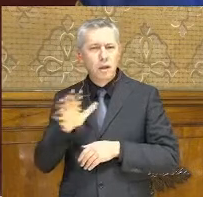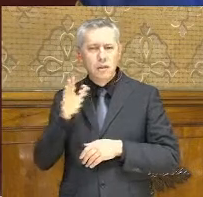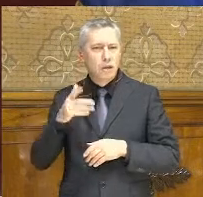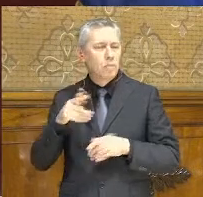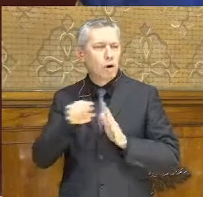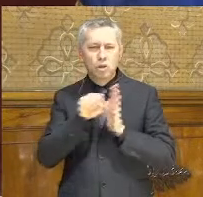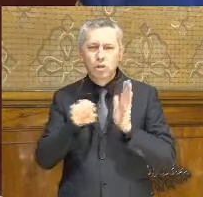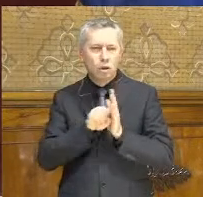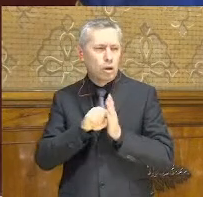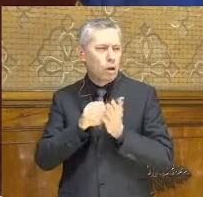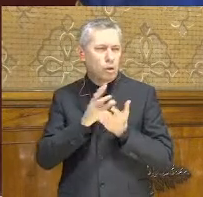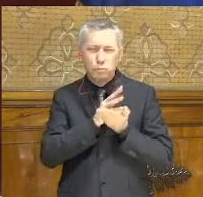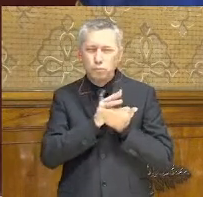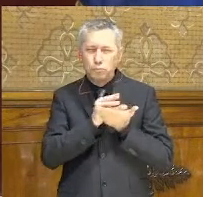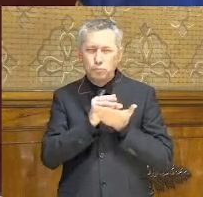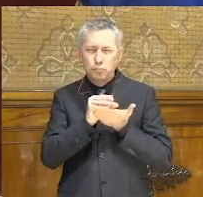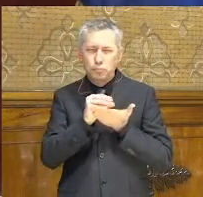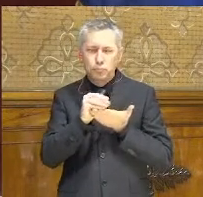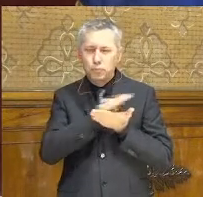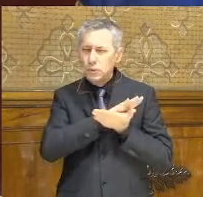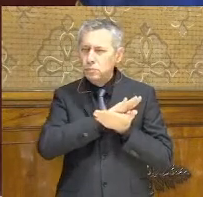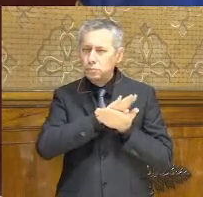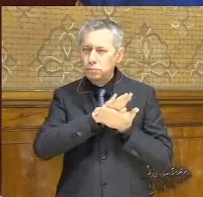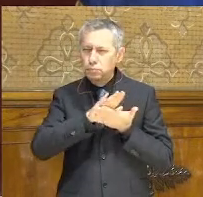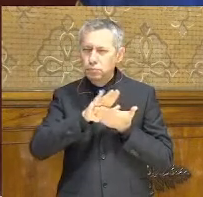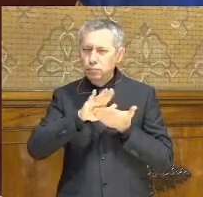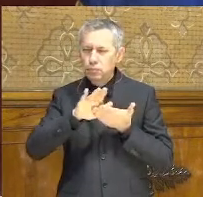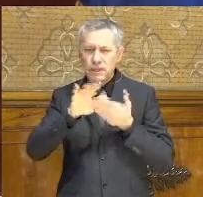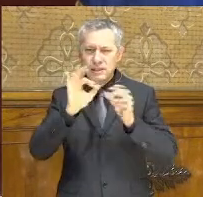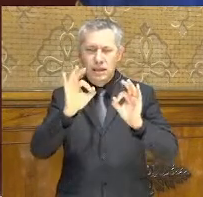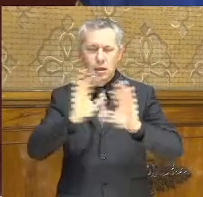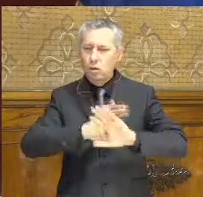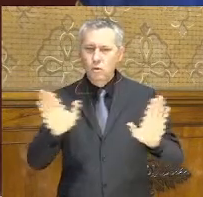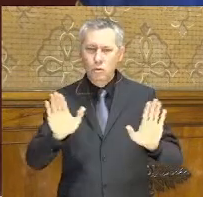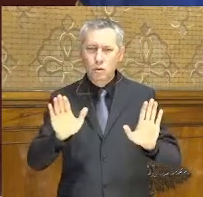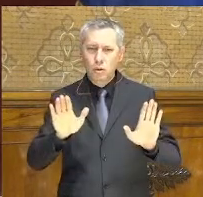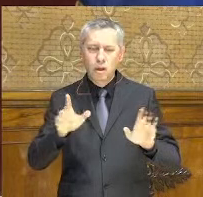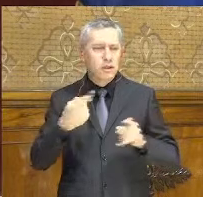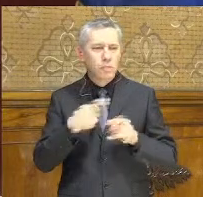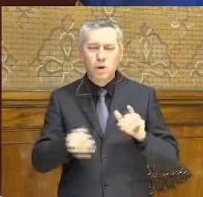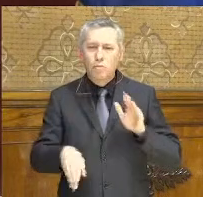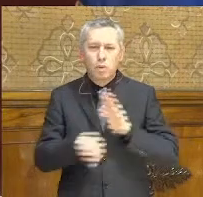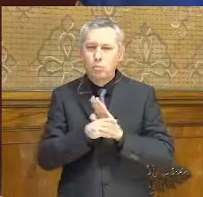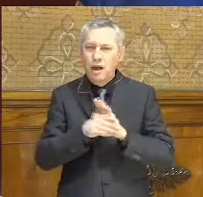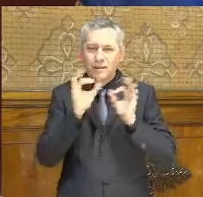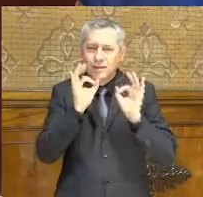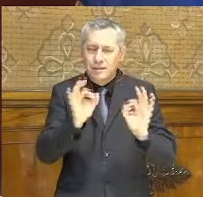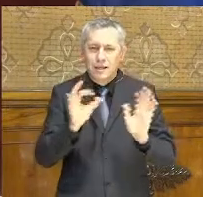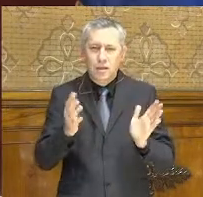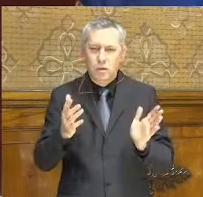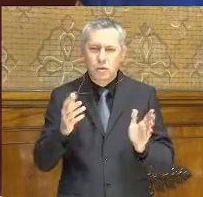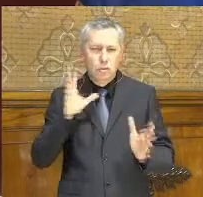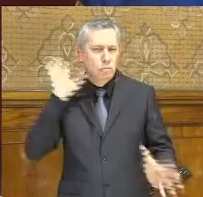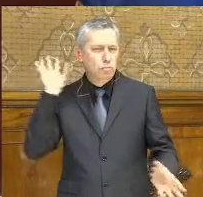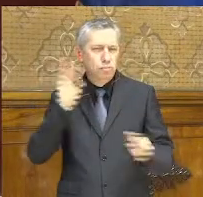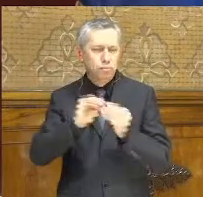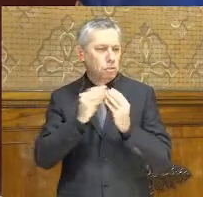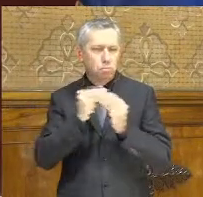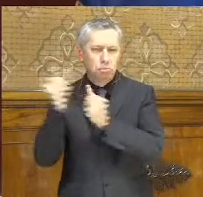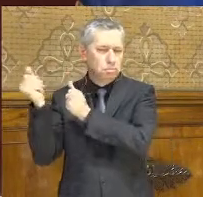in a moment of ground zero empiricism in which almost everything is up for grabs.